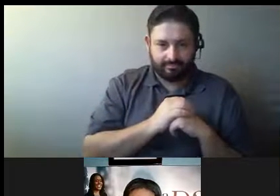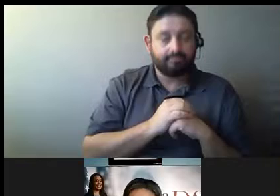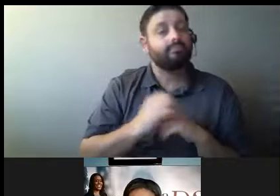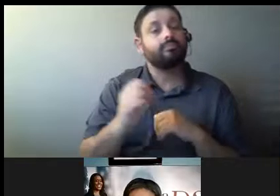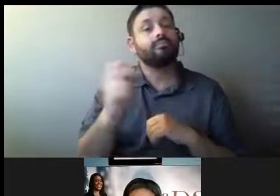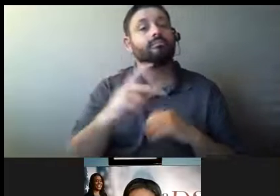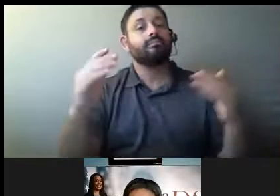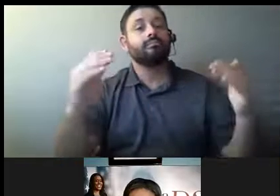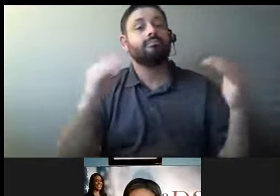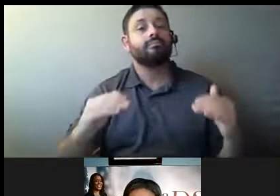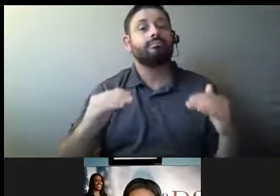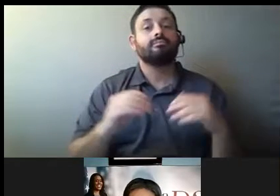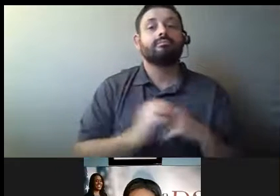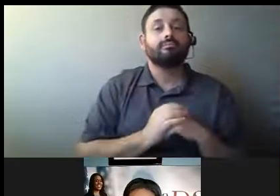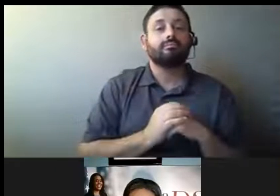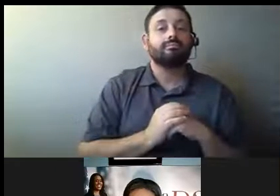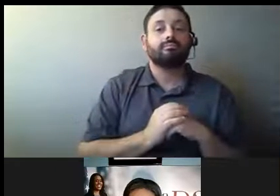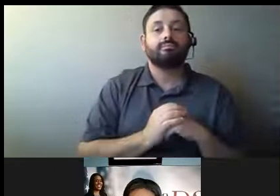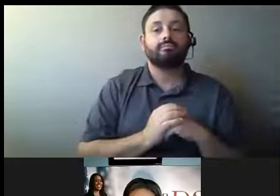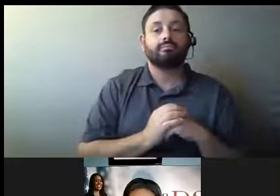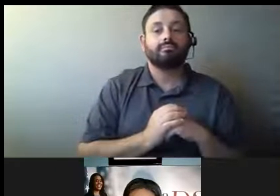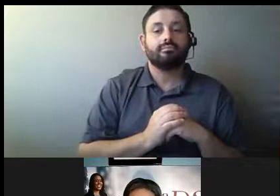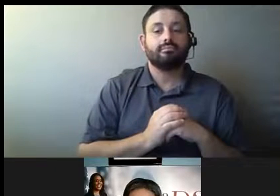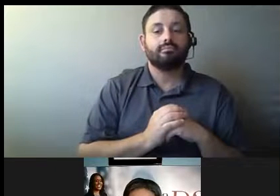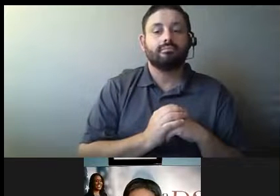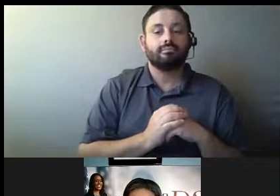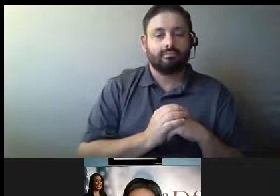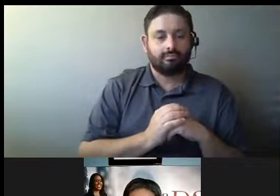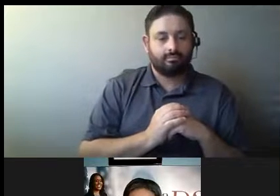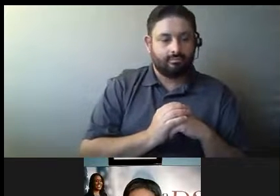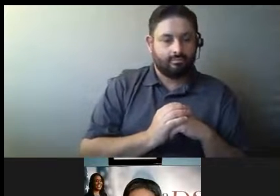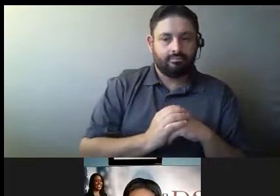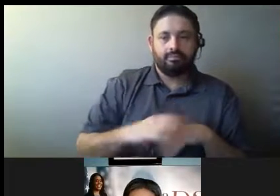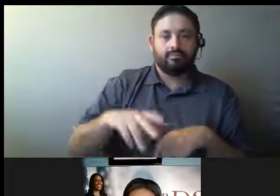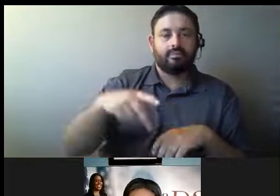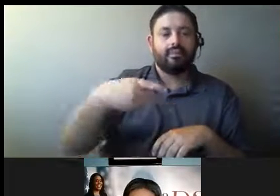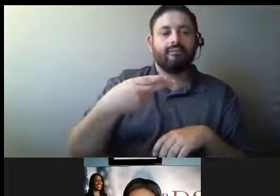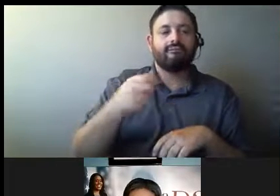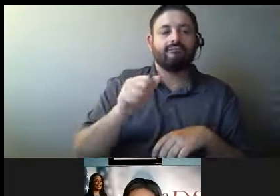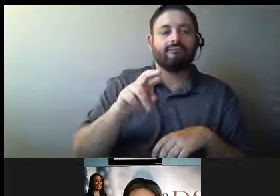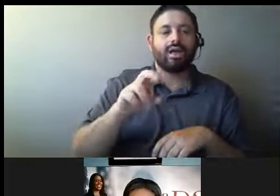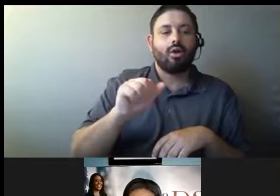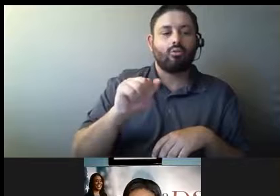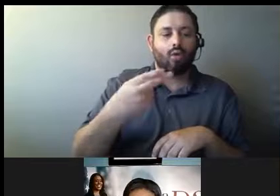Okay, and the next candidate is Pharaoh Clark. 1 minute.